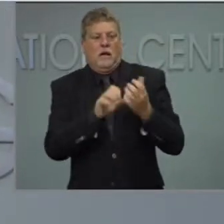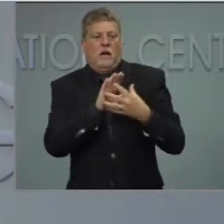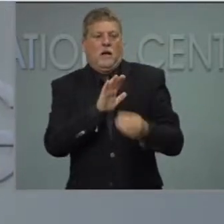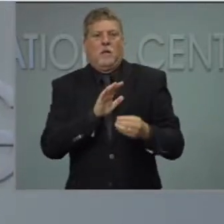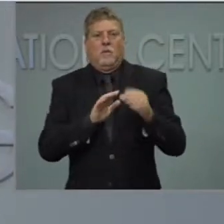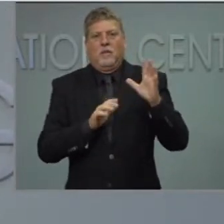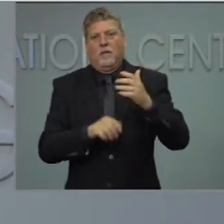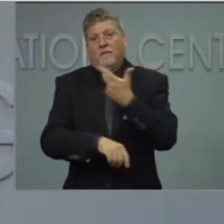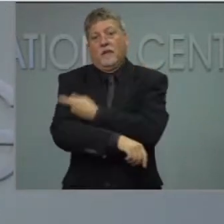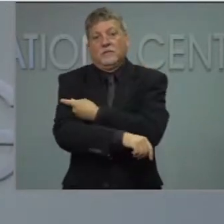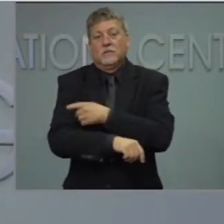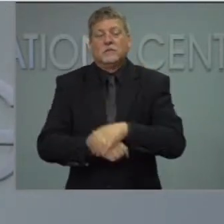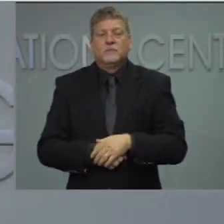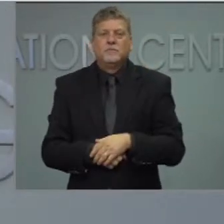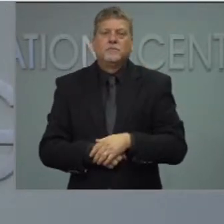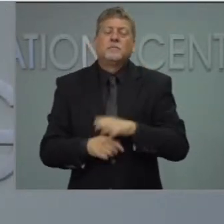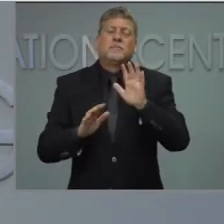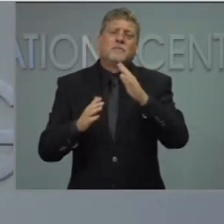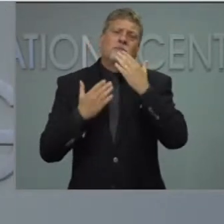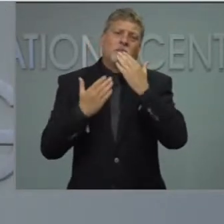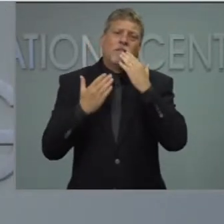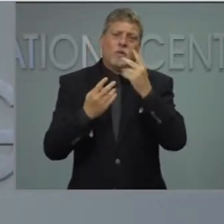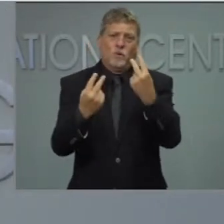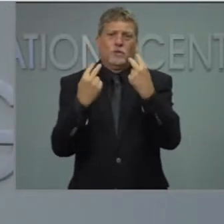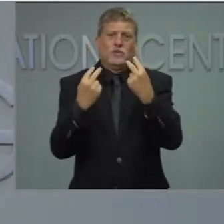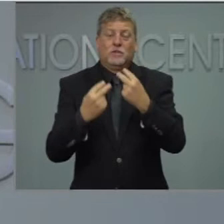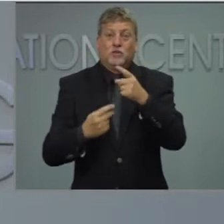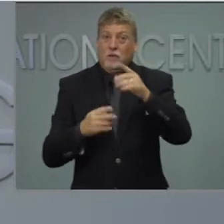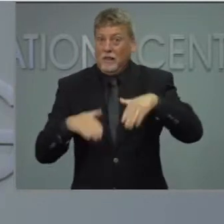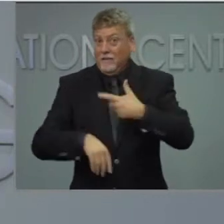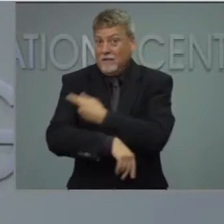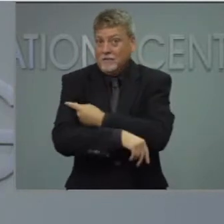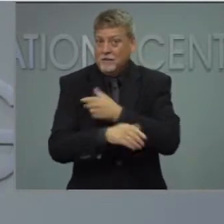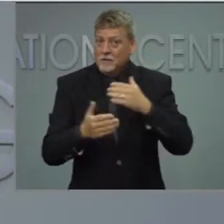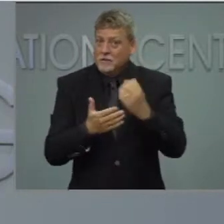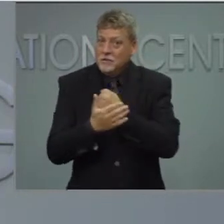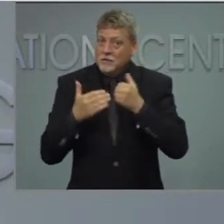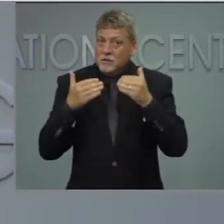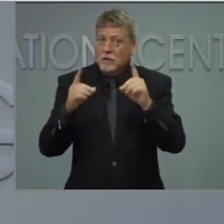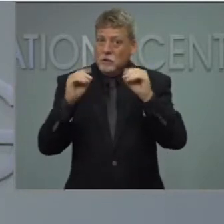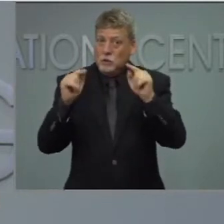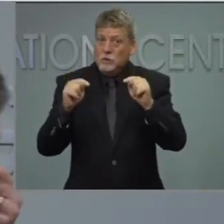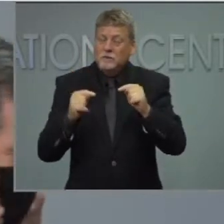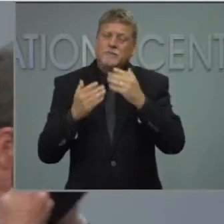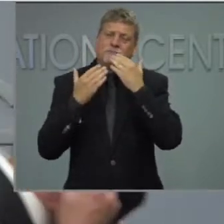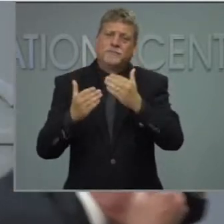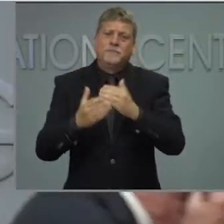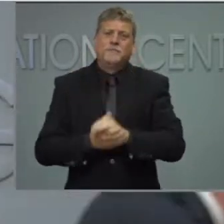Thank you all for joining us today. If you hadn't gotten vaccinated, do it. Thank you very much.